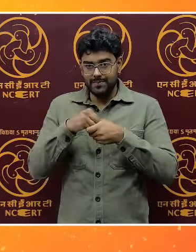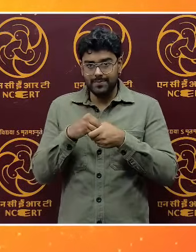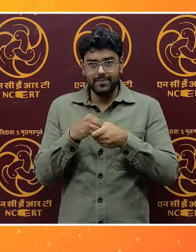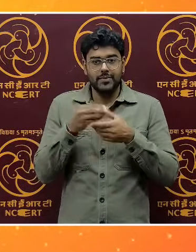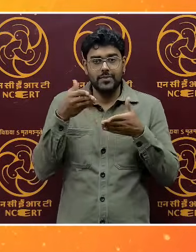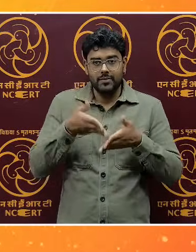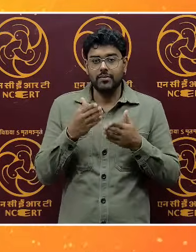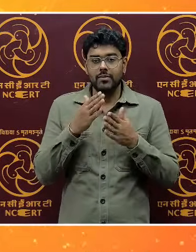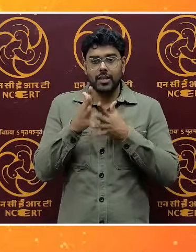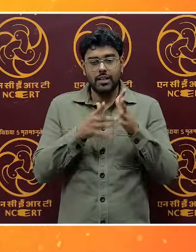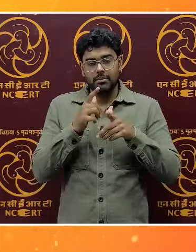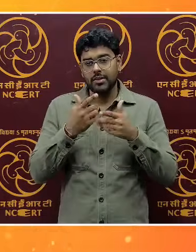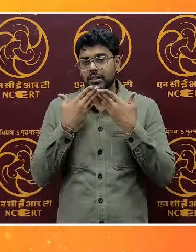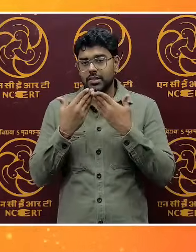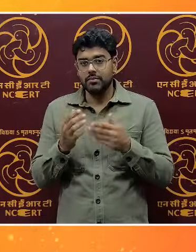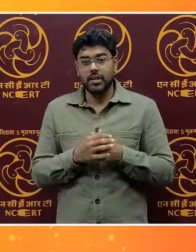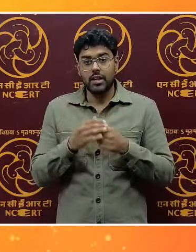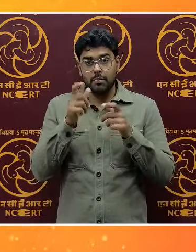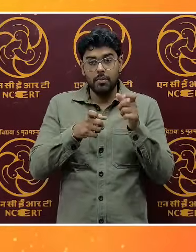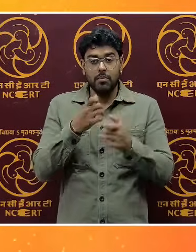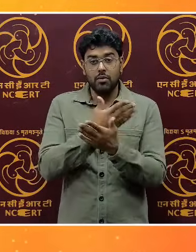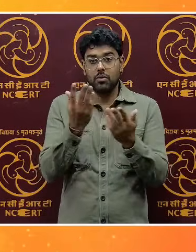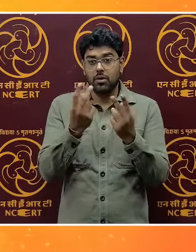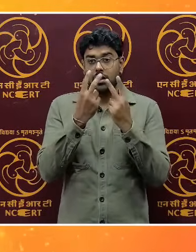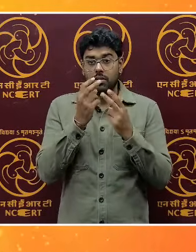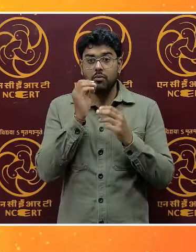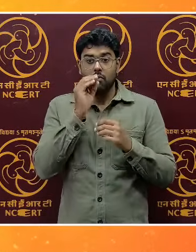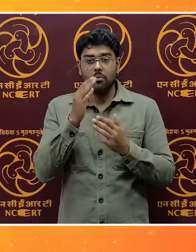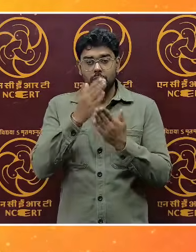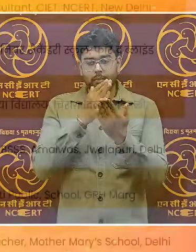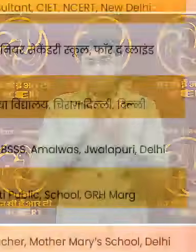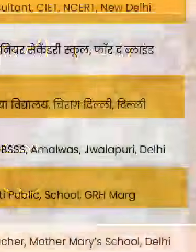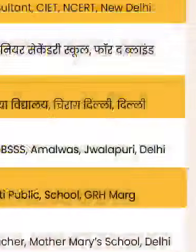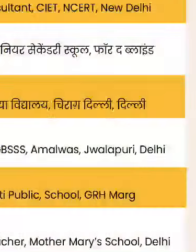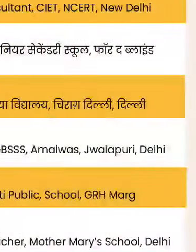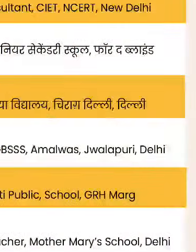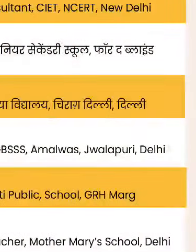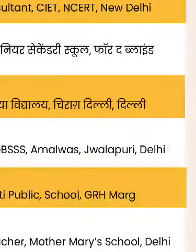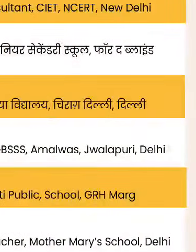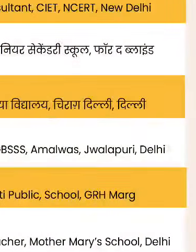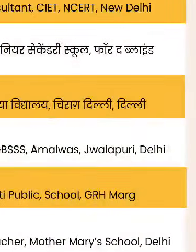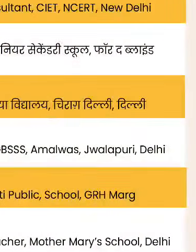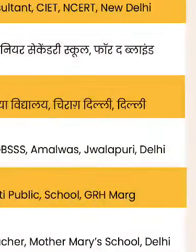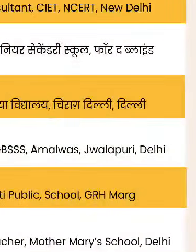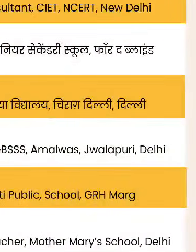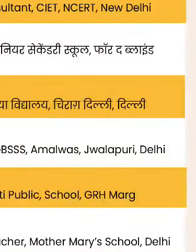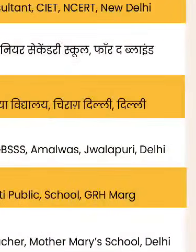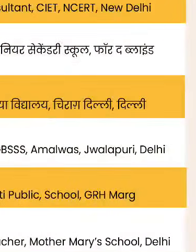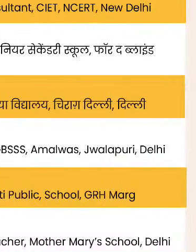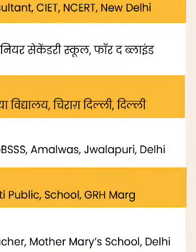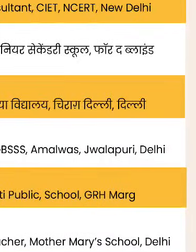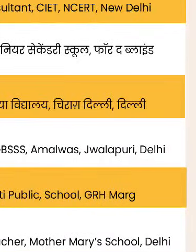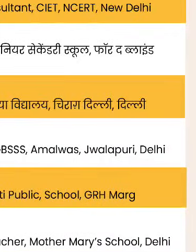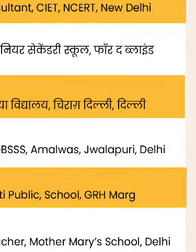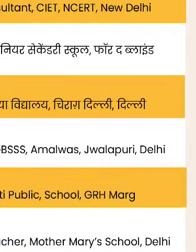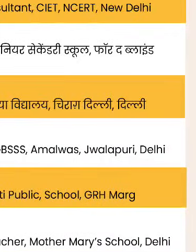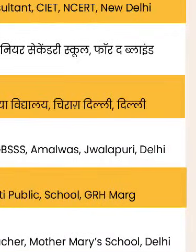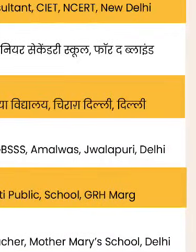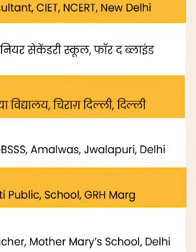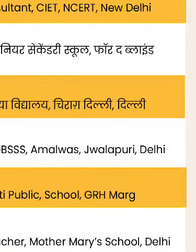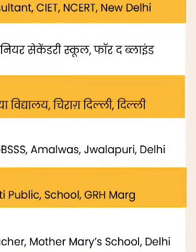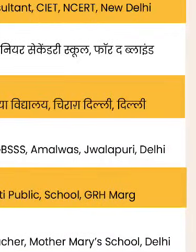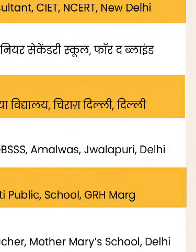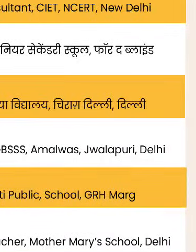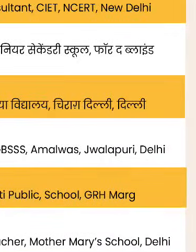And now, my dear viewers, very quickly let me tell you what's coming next. Here is the program schedule. So all our learners and viewers can now watch our